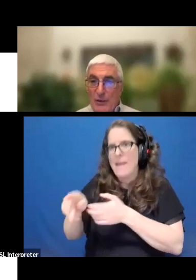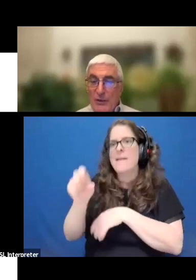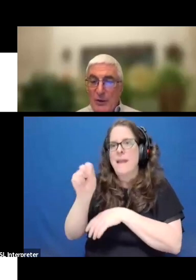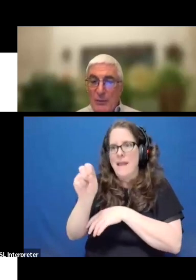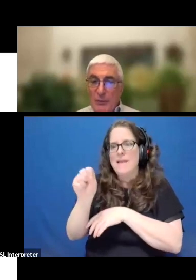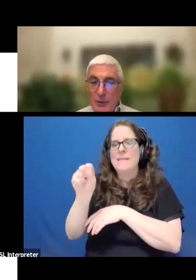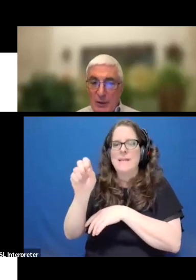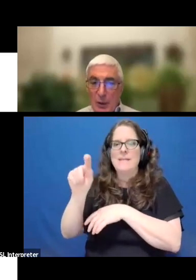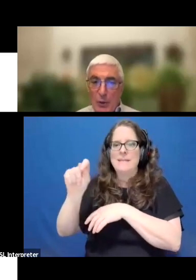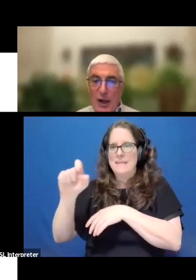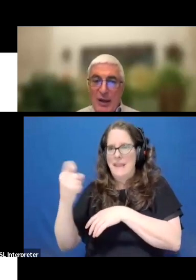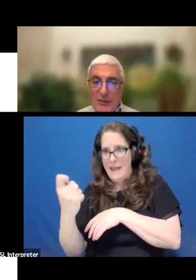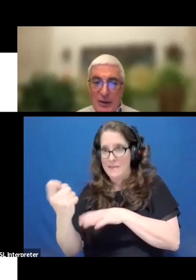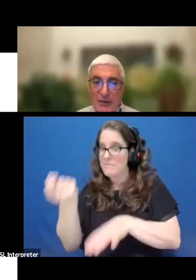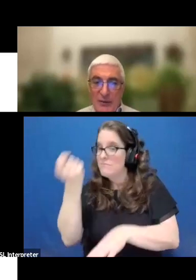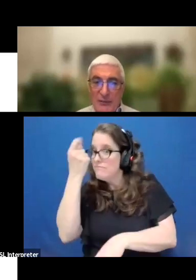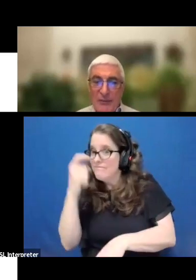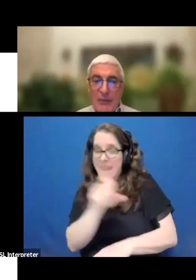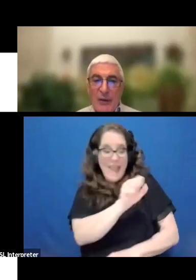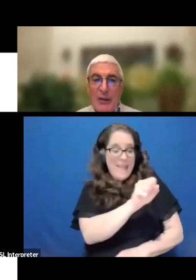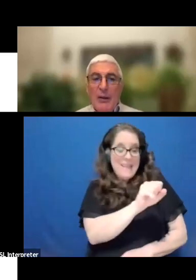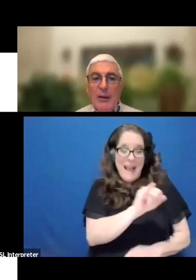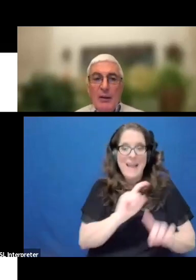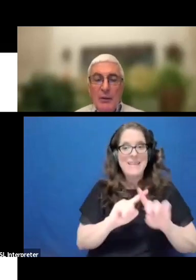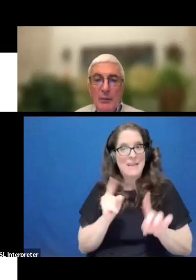low income and low assets.